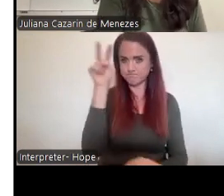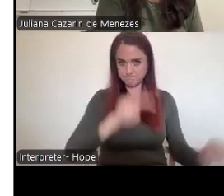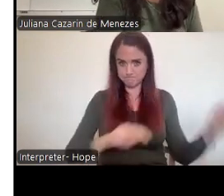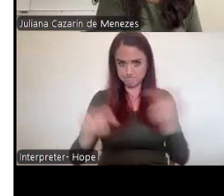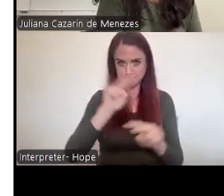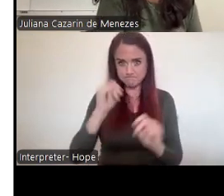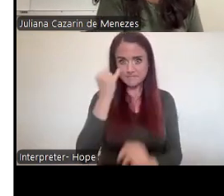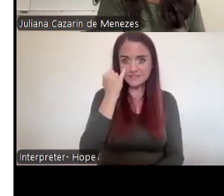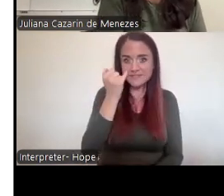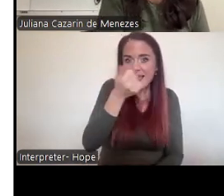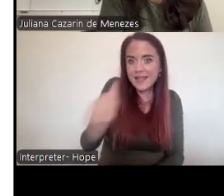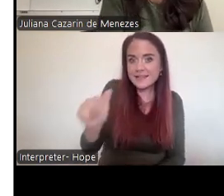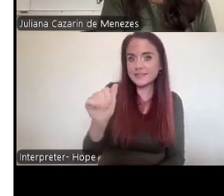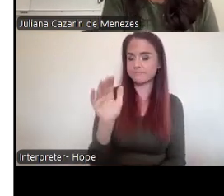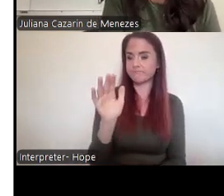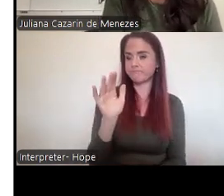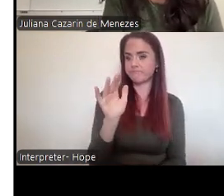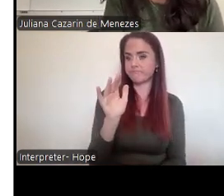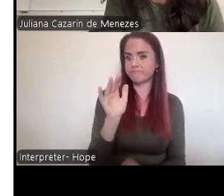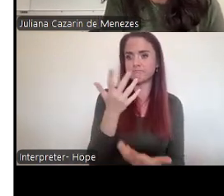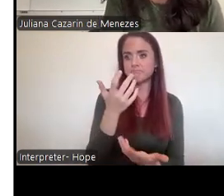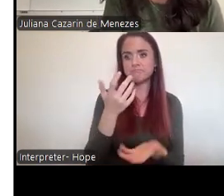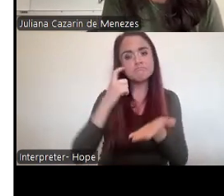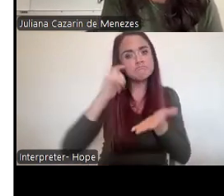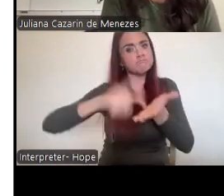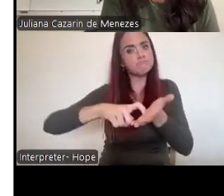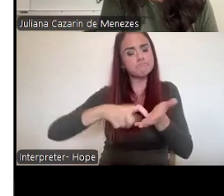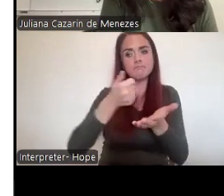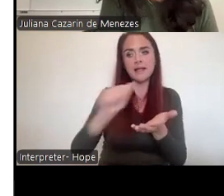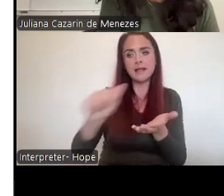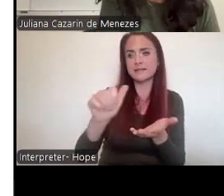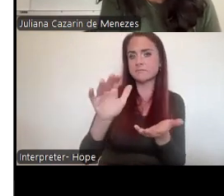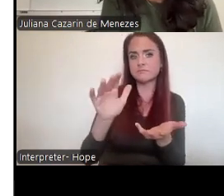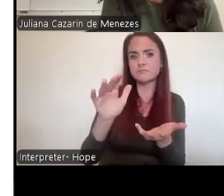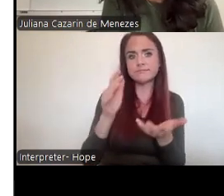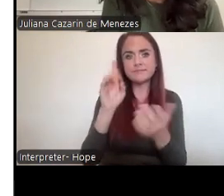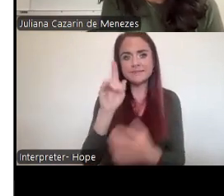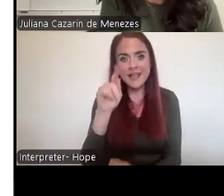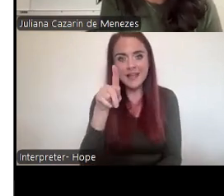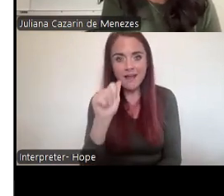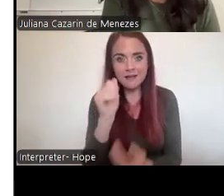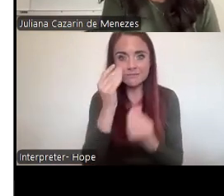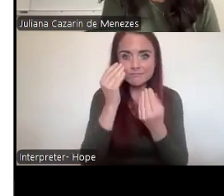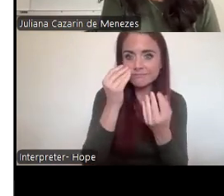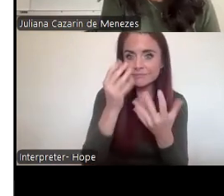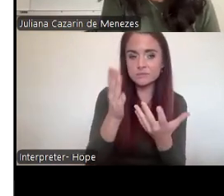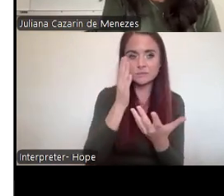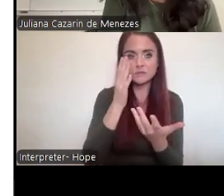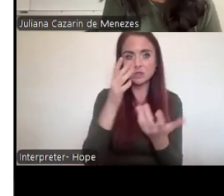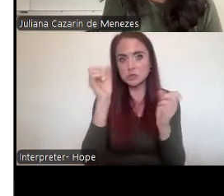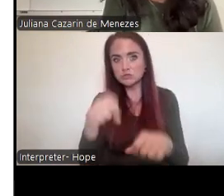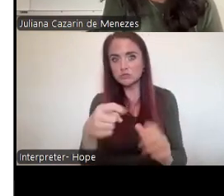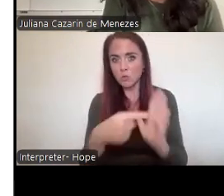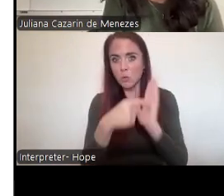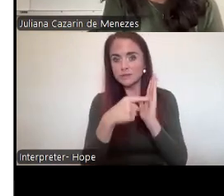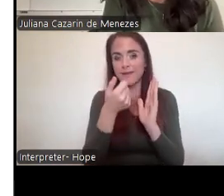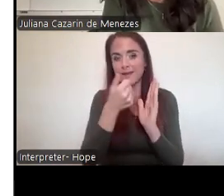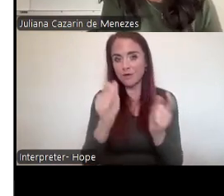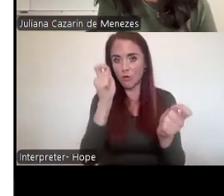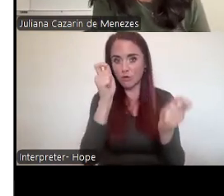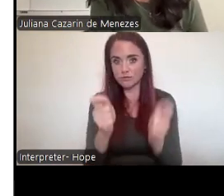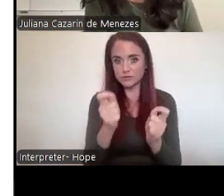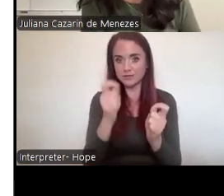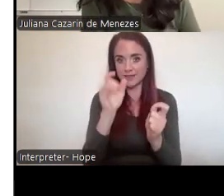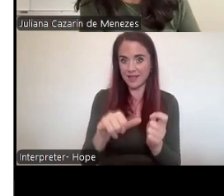uh, any finding or any data that would suggest that alterations in circadian rhythms would